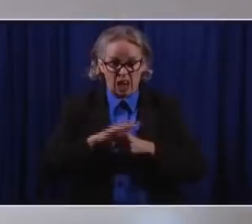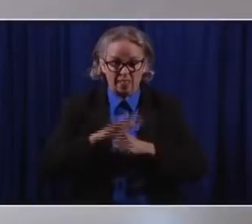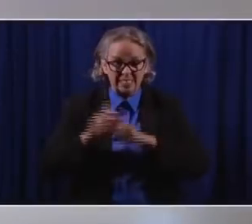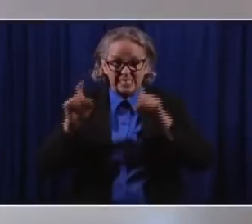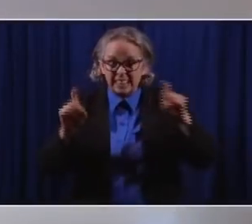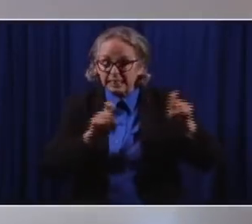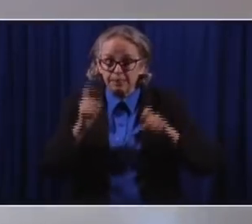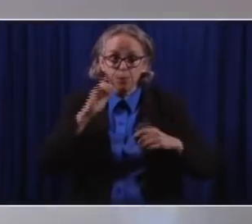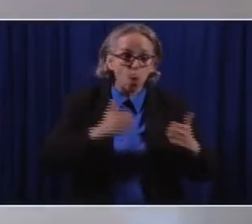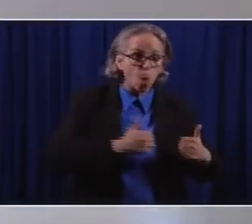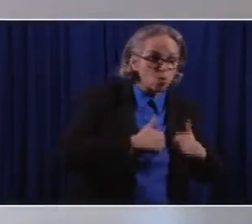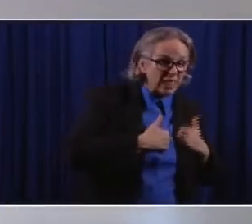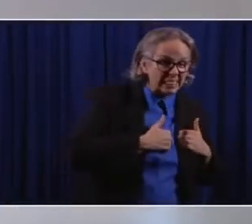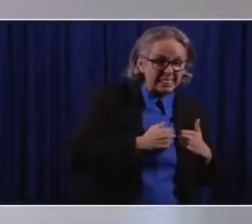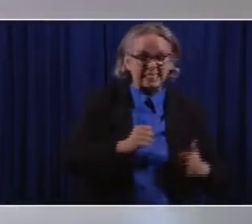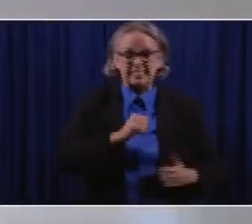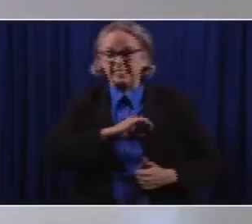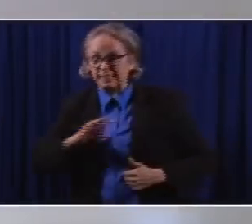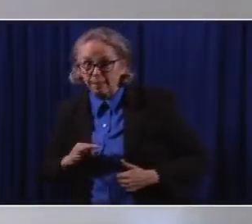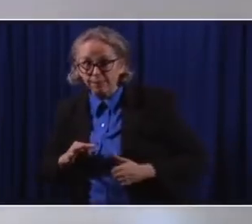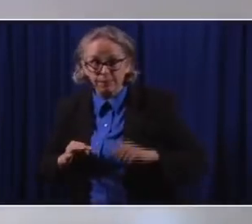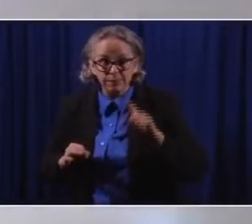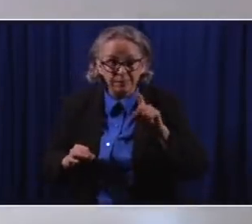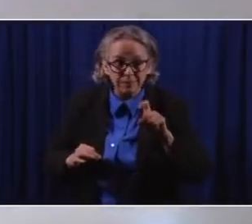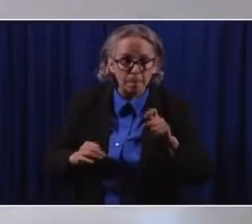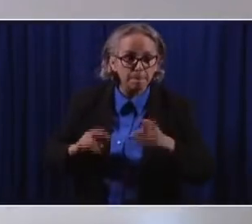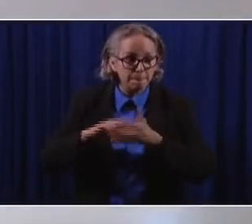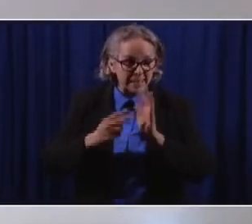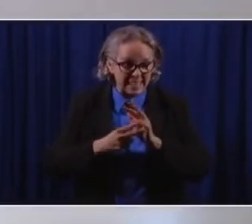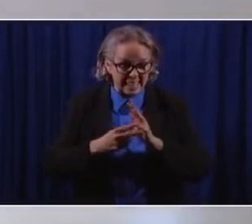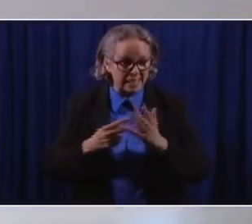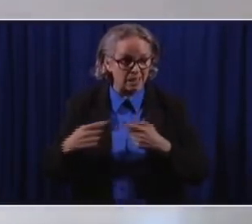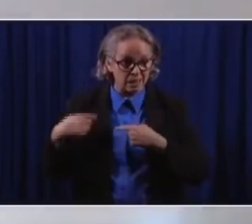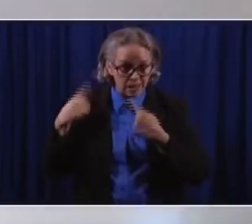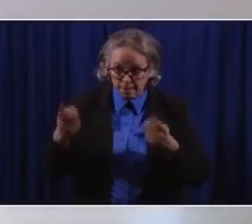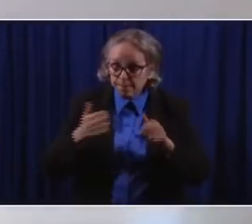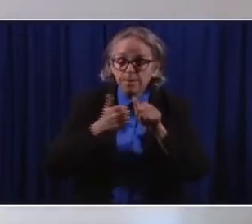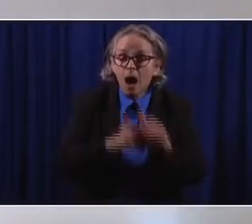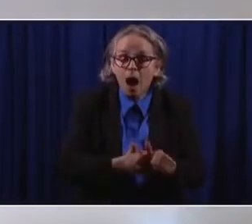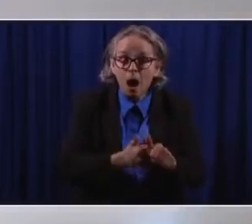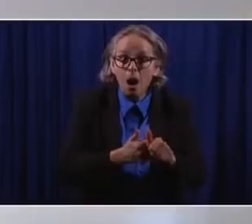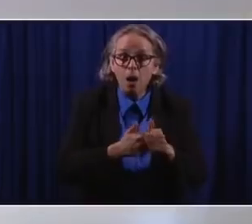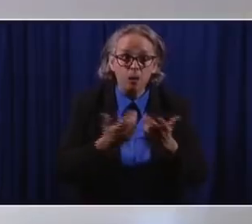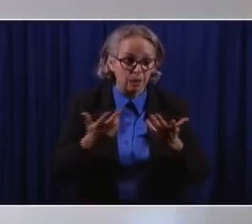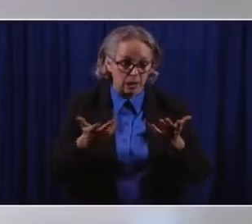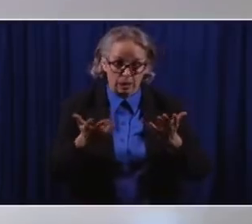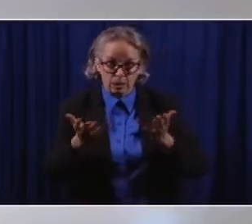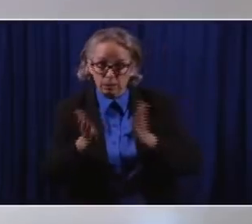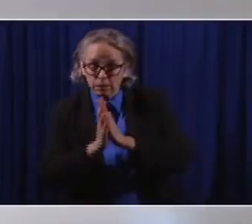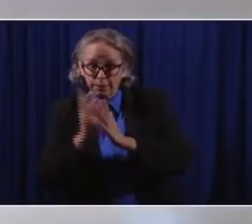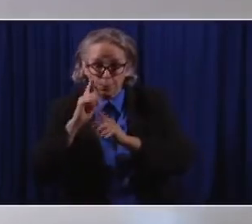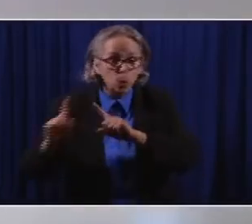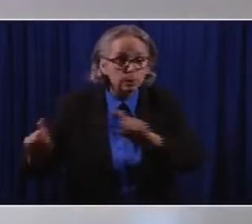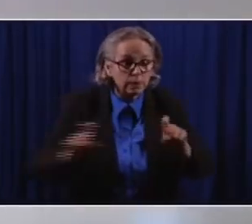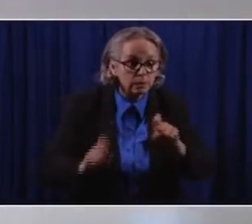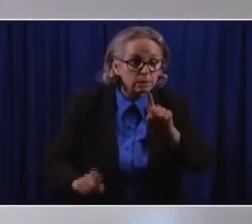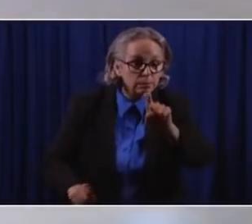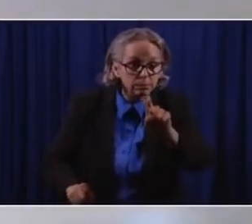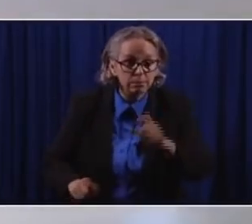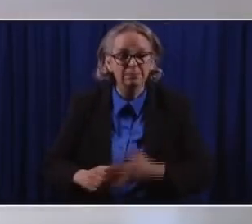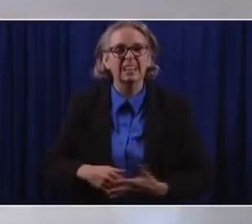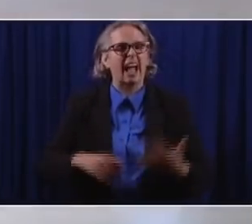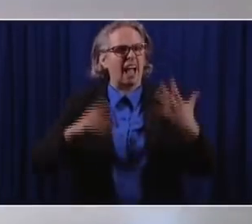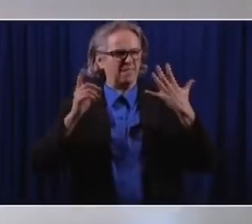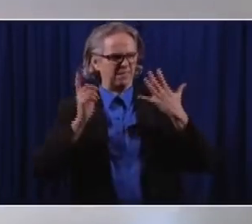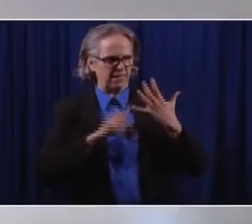they compliant with the testing guidelines that apply to their respective settings? Five, personal protective equipment